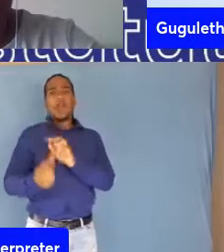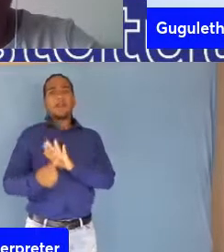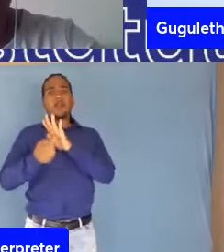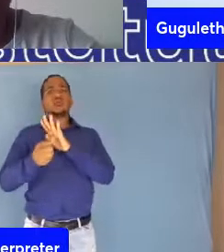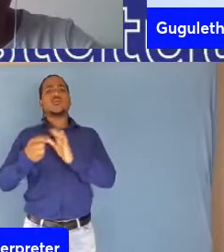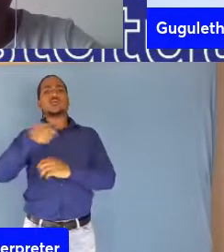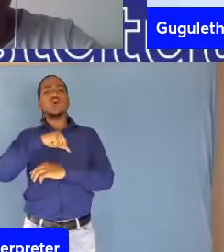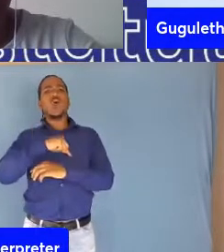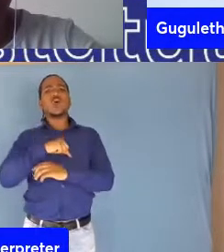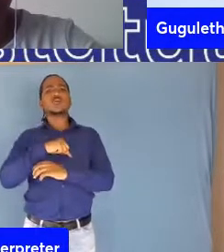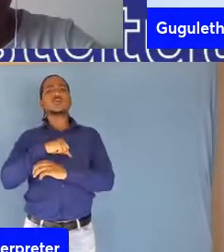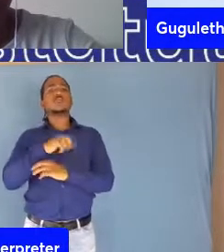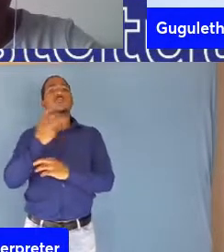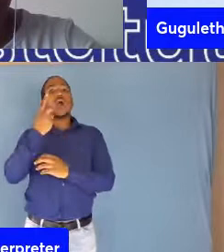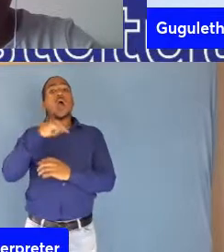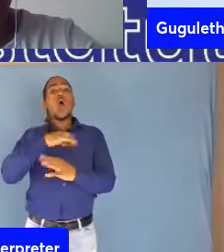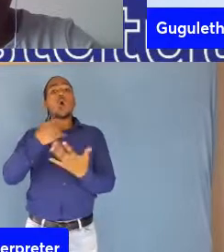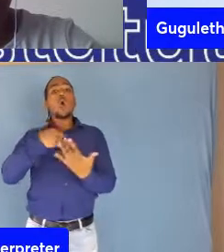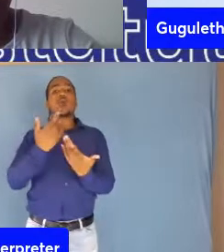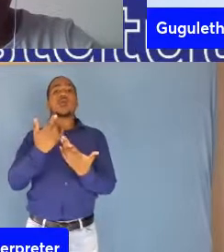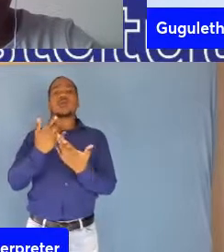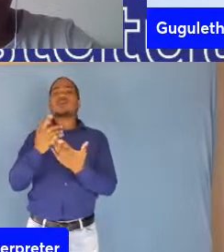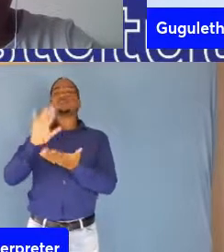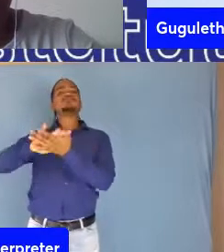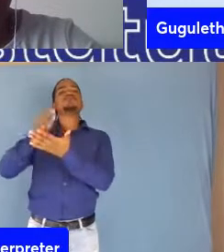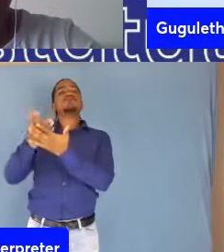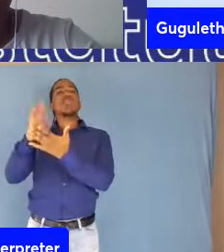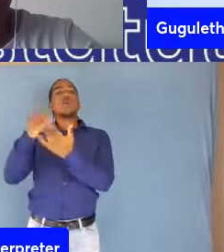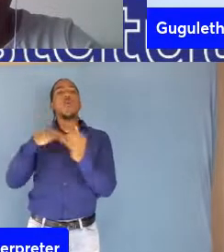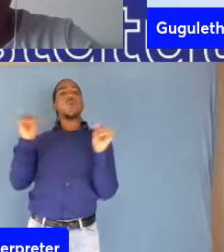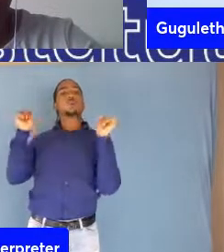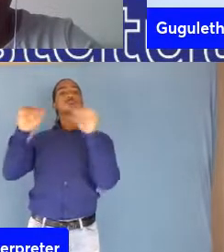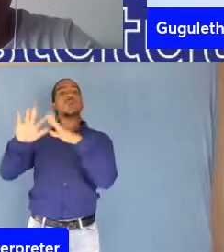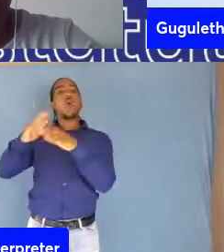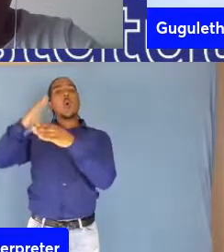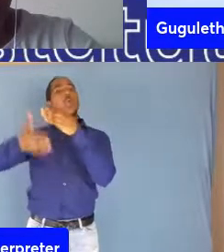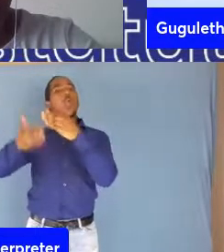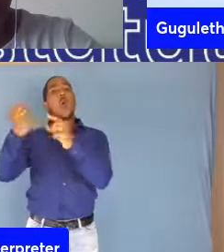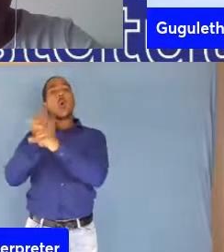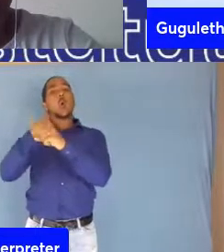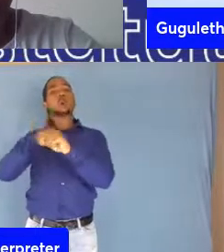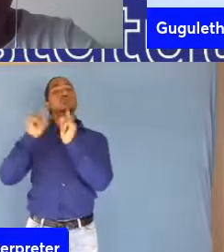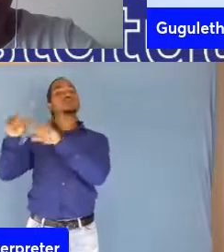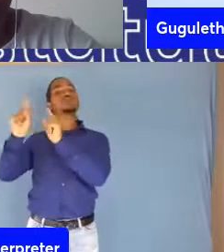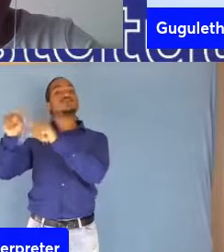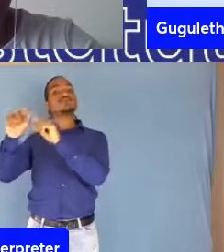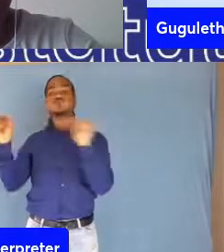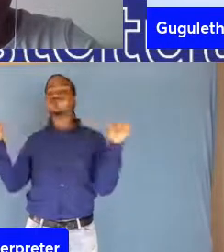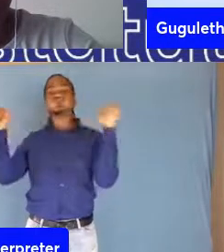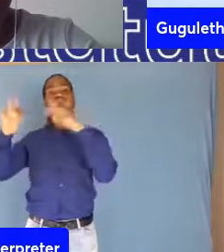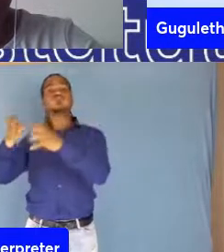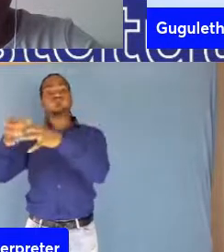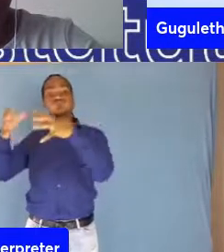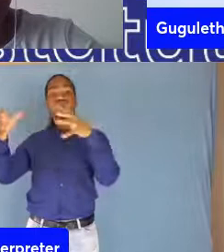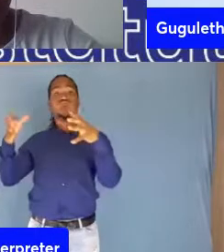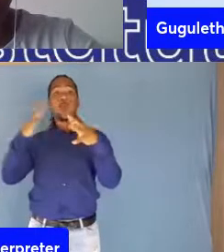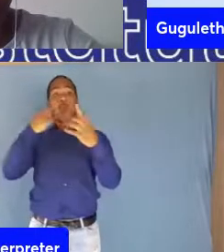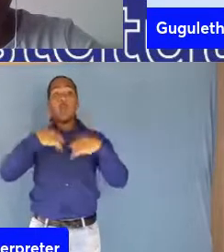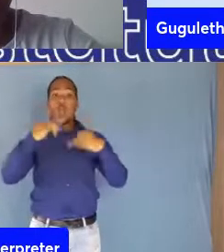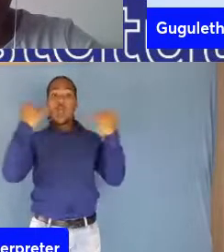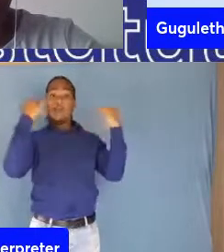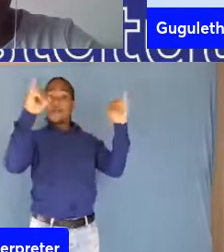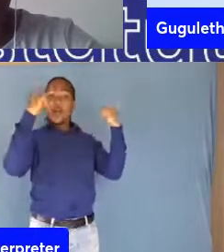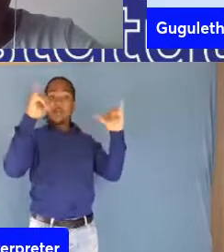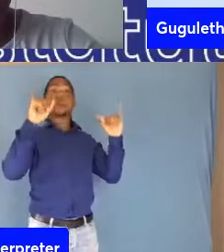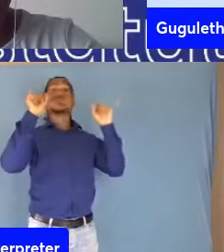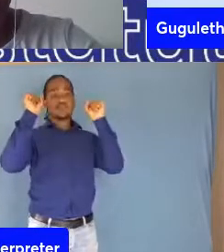look at how many of us go to a Chisanyama every weekend. When we want a groove, we are very organized.